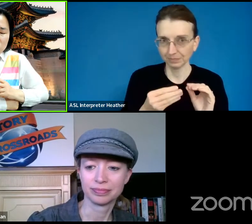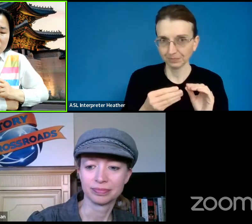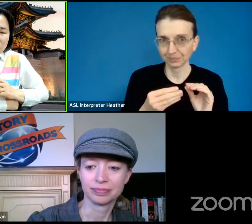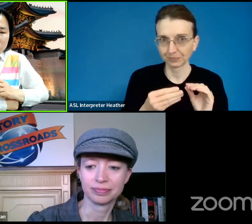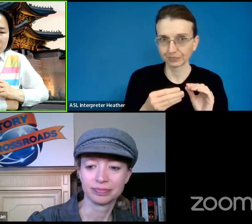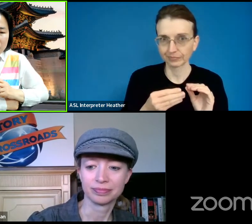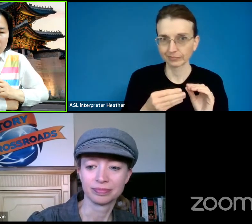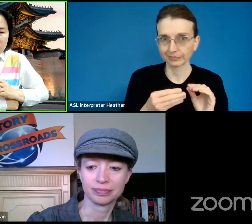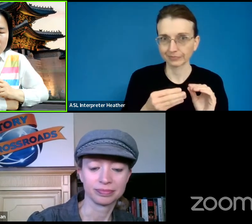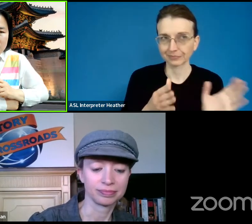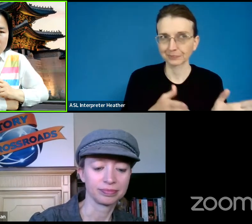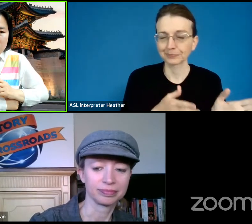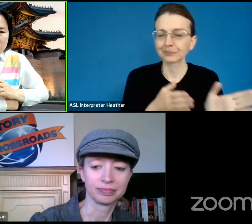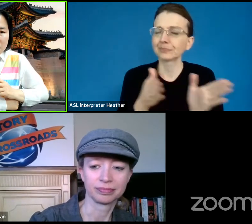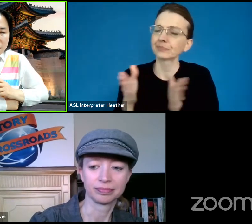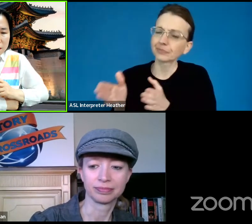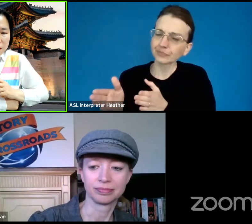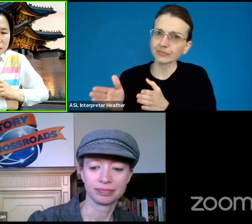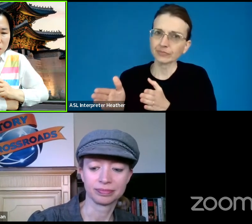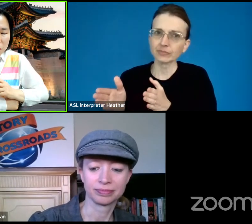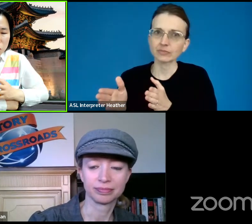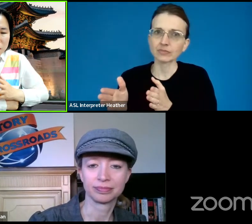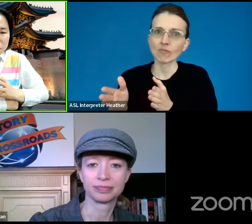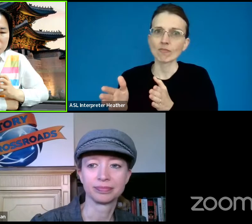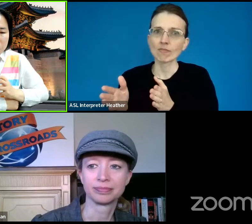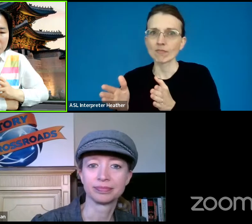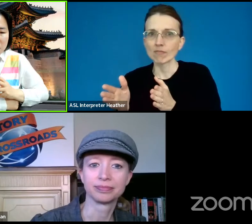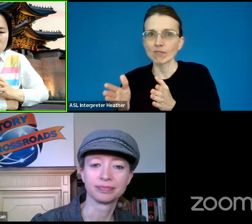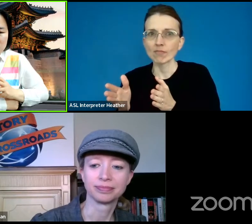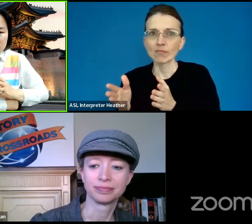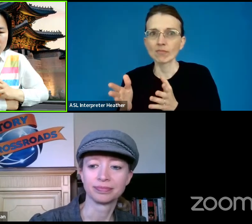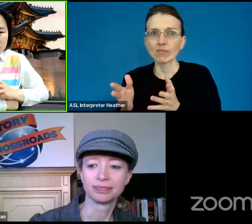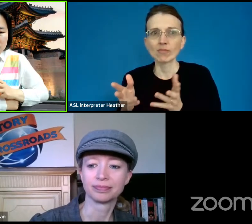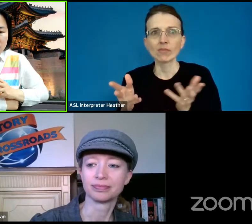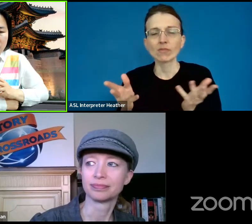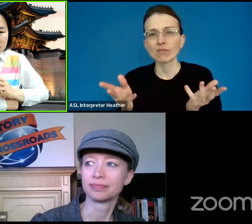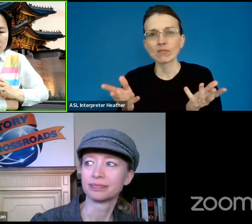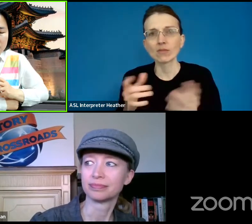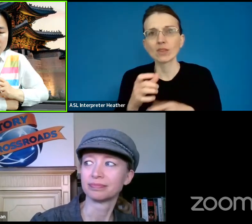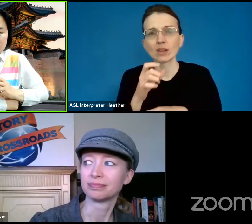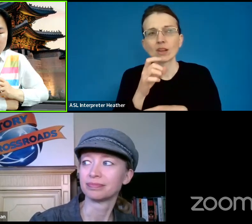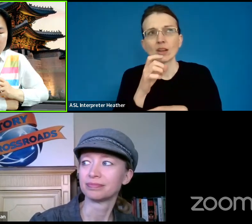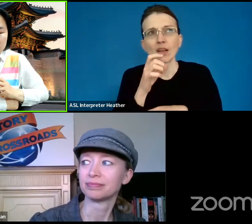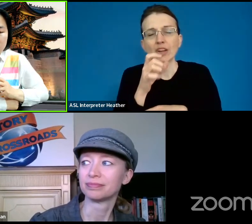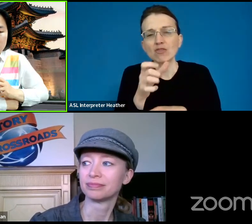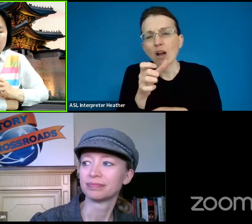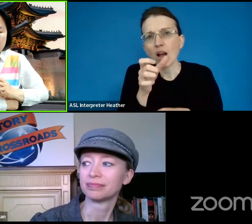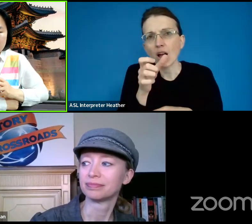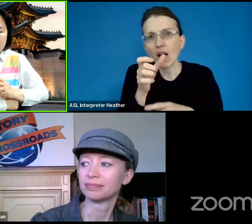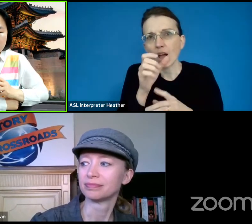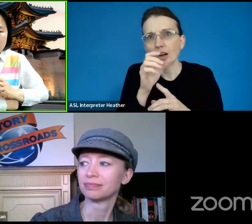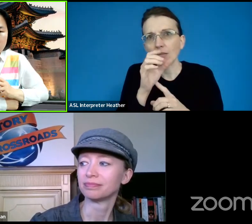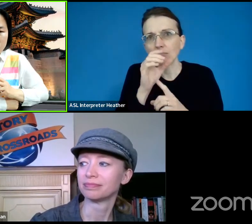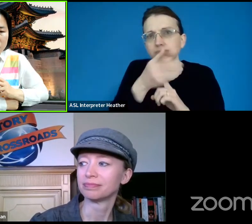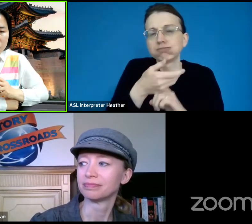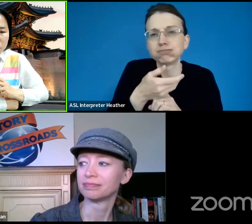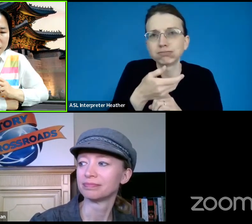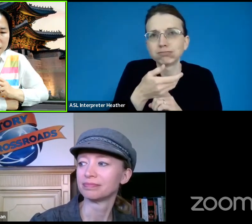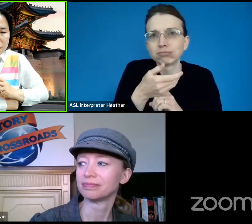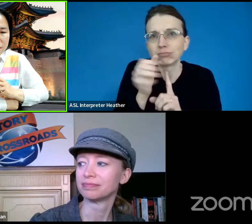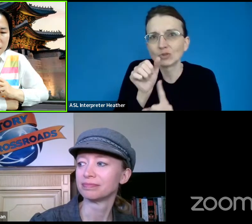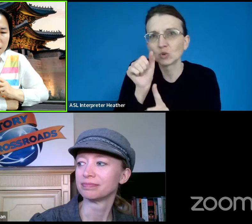They do not appear as masters of transformation and disguise as in Korea. In